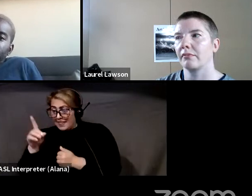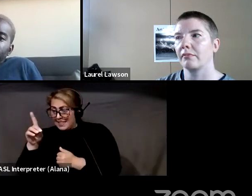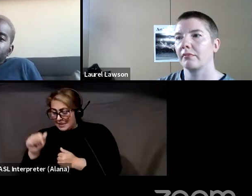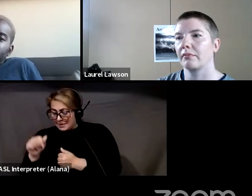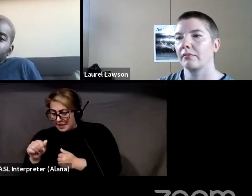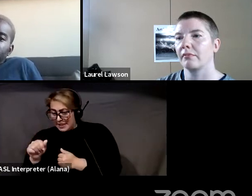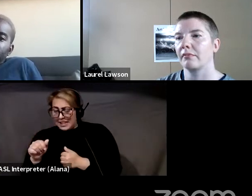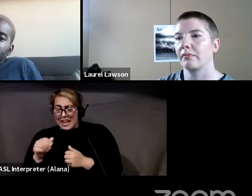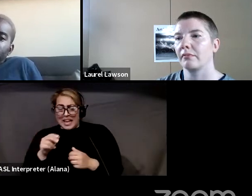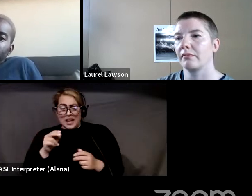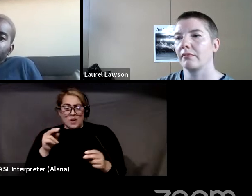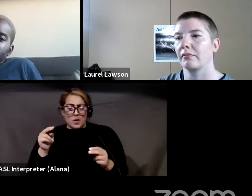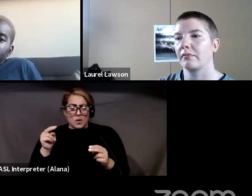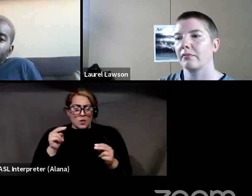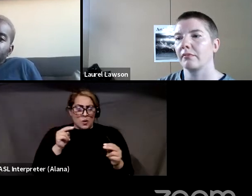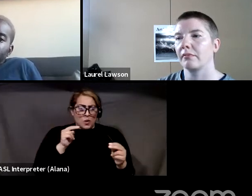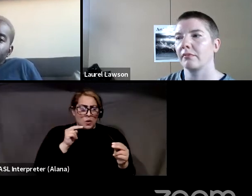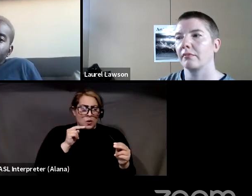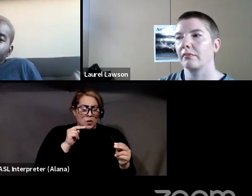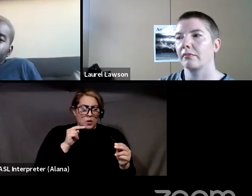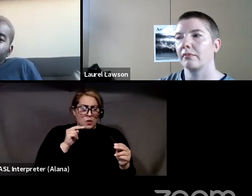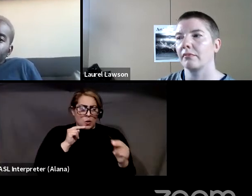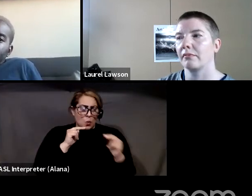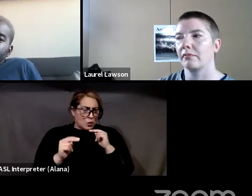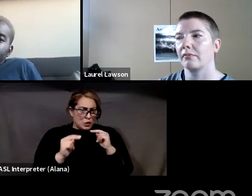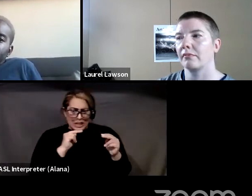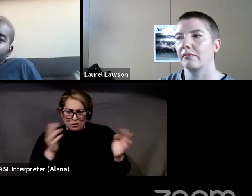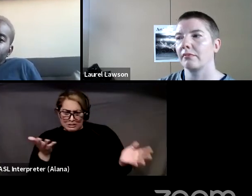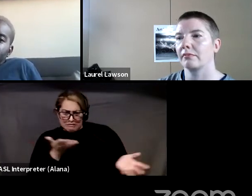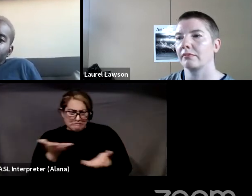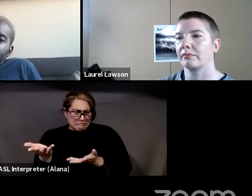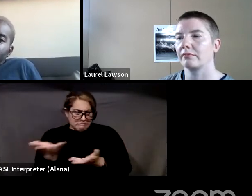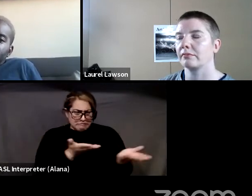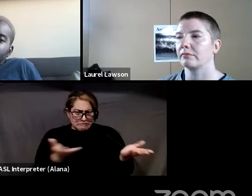not negotiations, but the